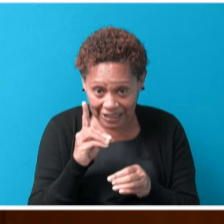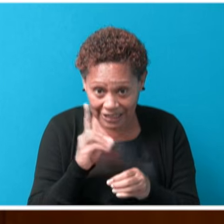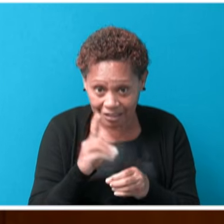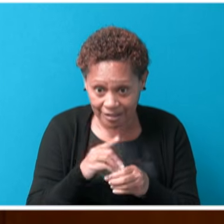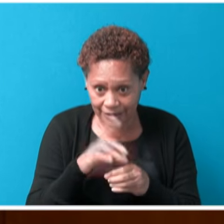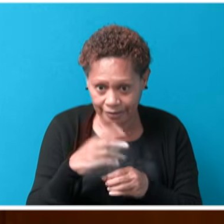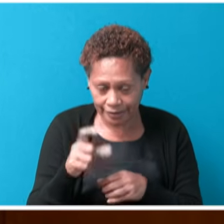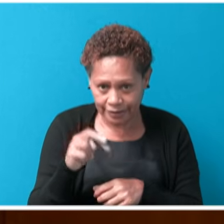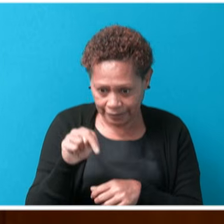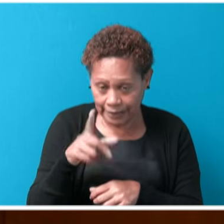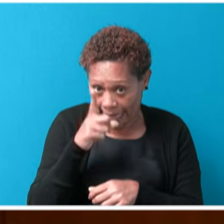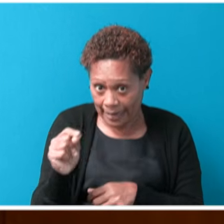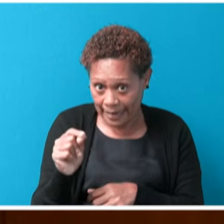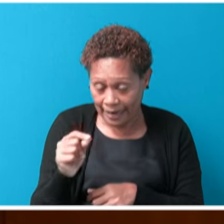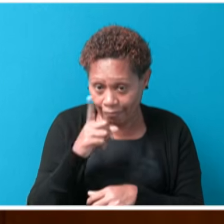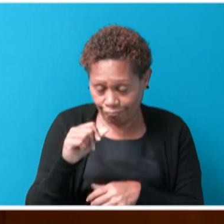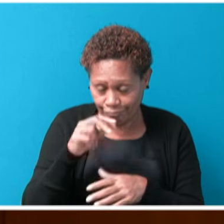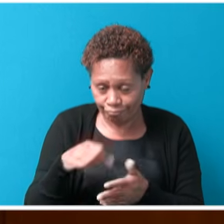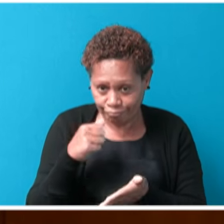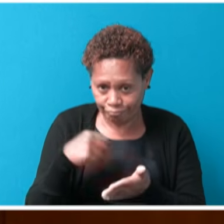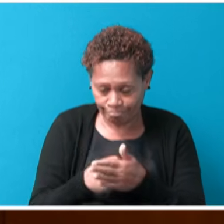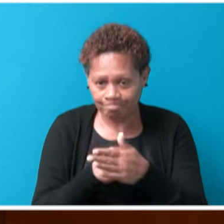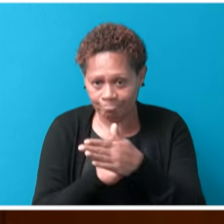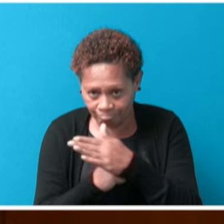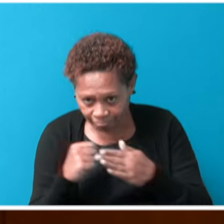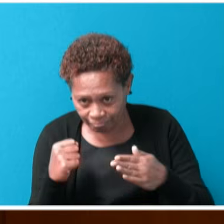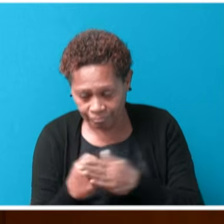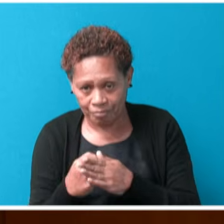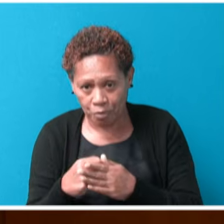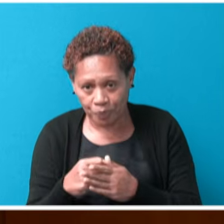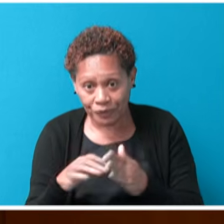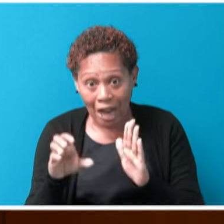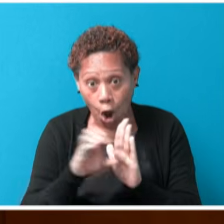capable while firmly grounded in constitutional values.